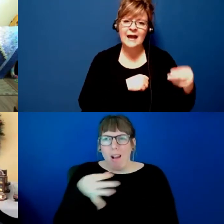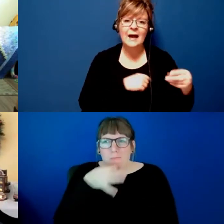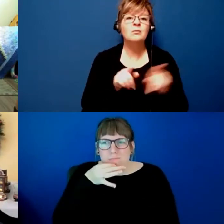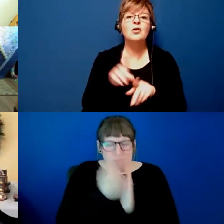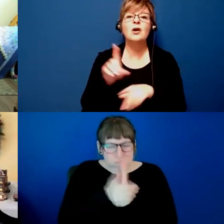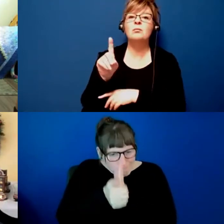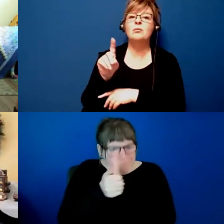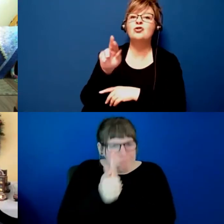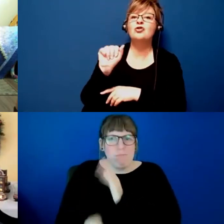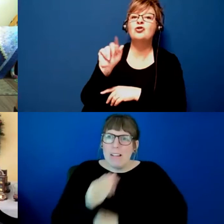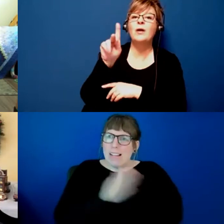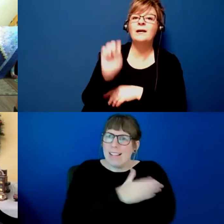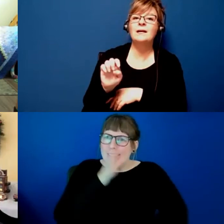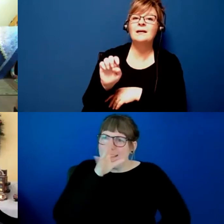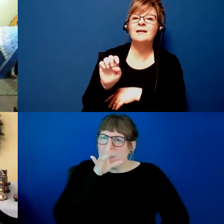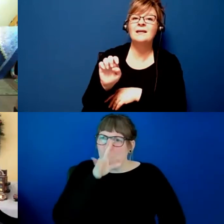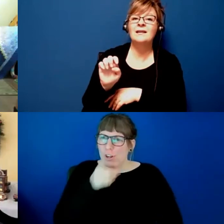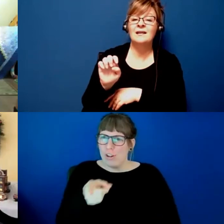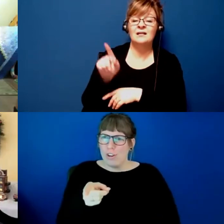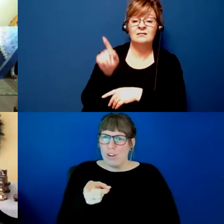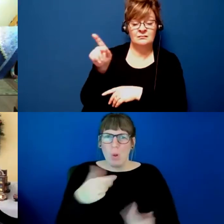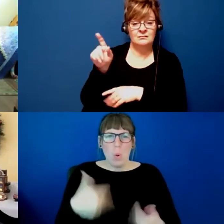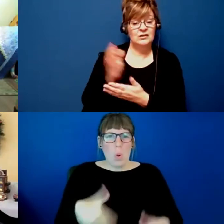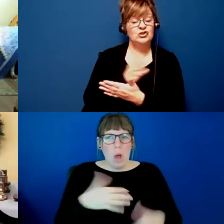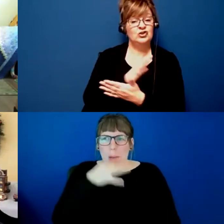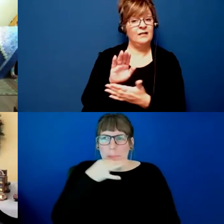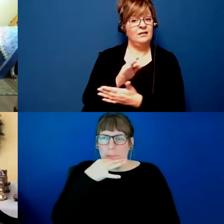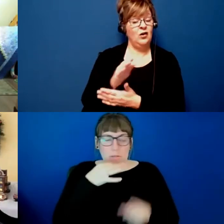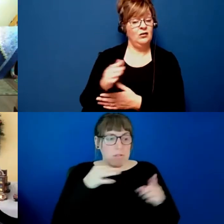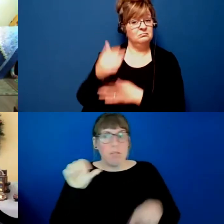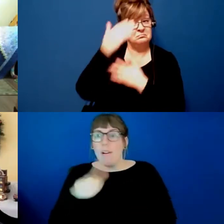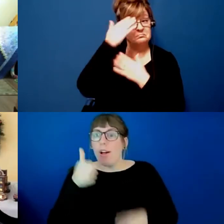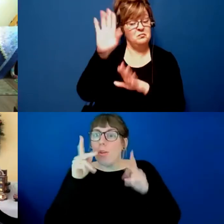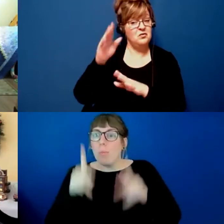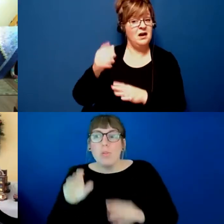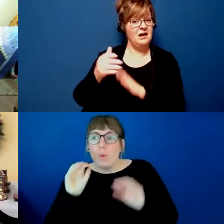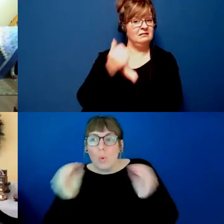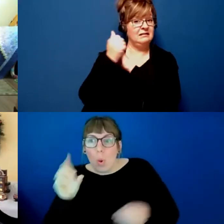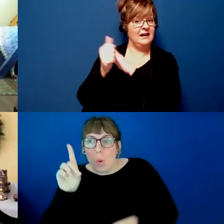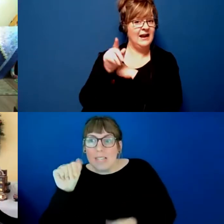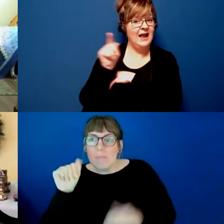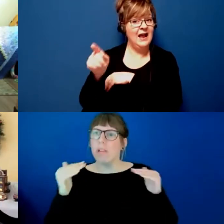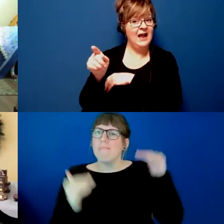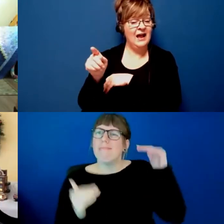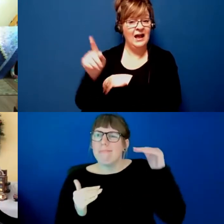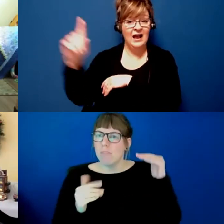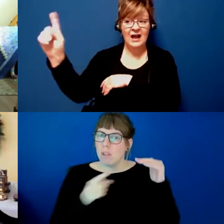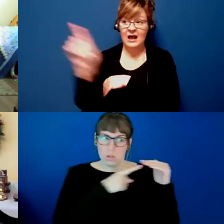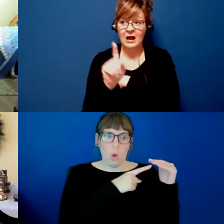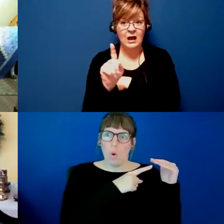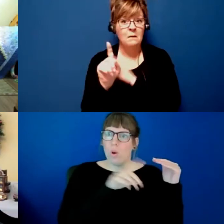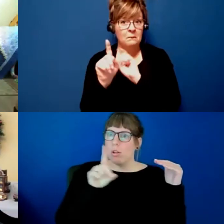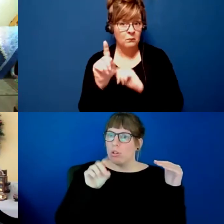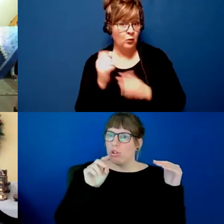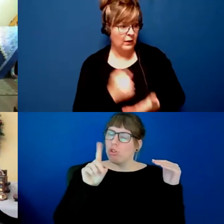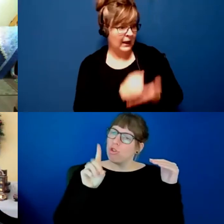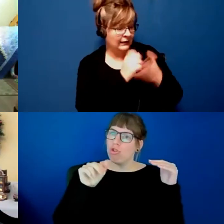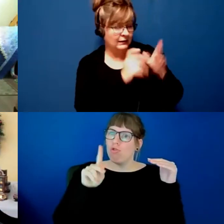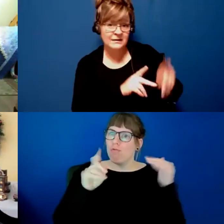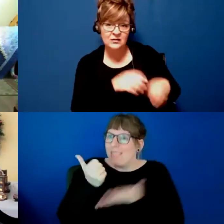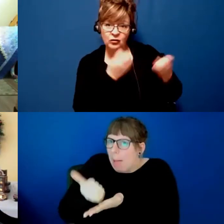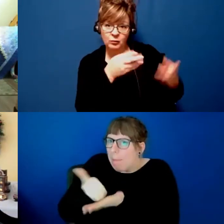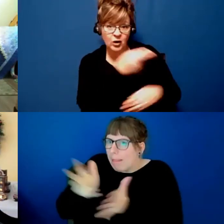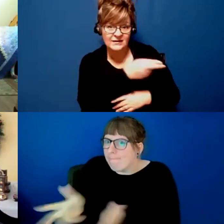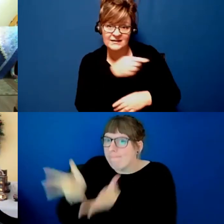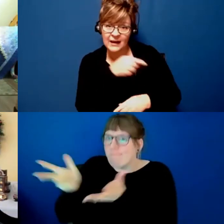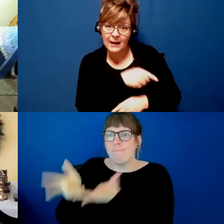and you might help somebody who doesn't have a disability. It might be not quite as good a singer to, raise up your abilities as a